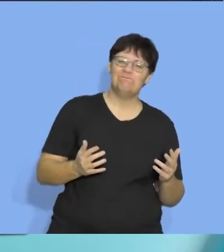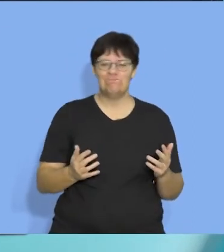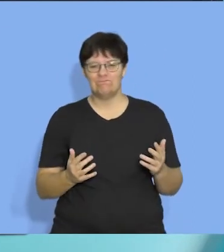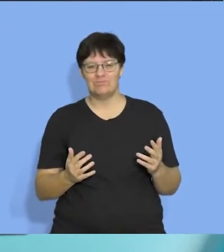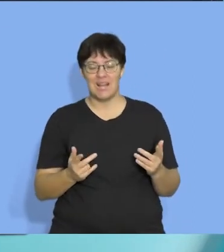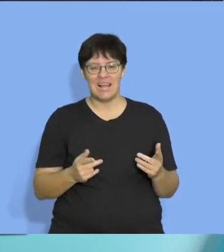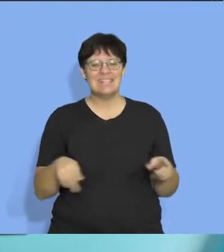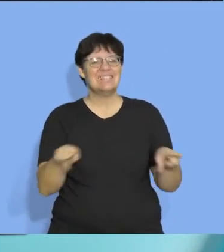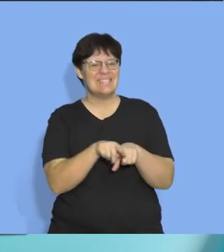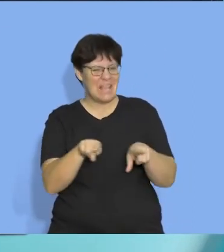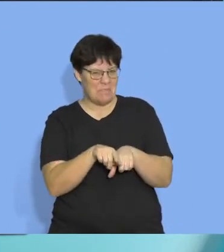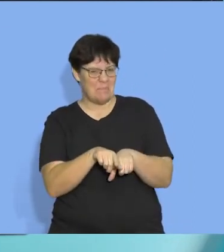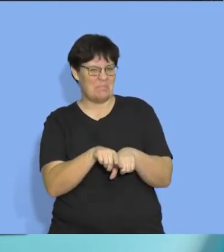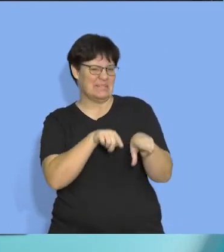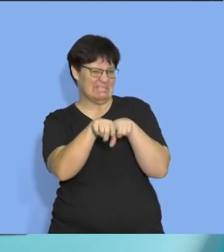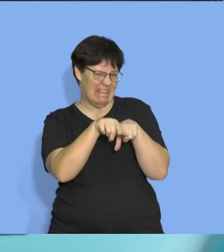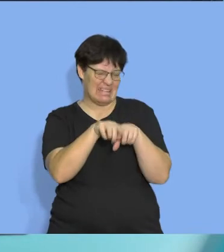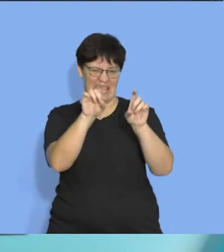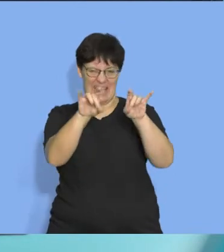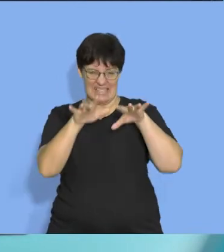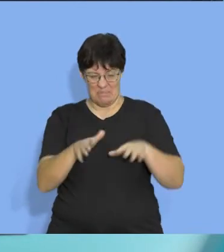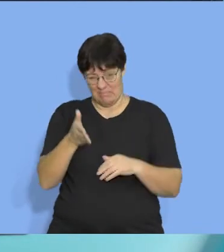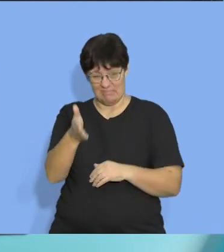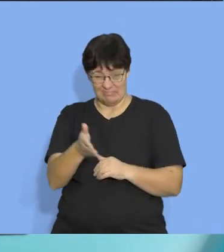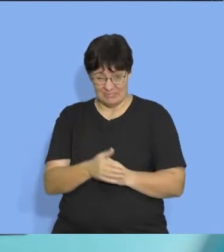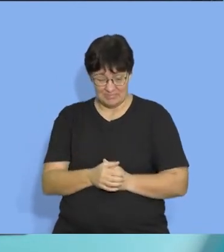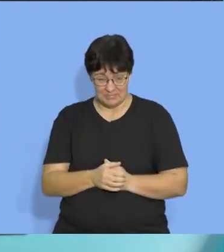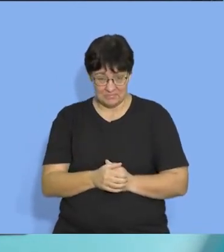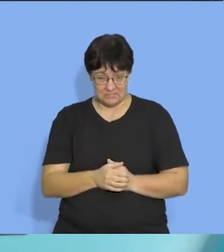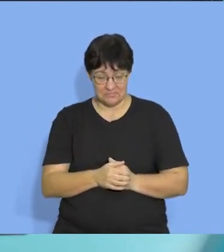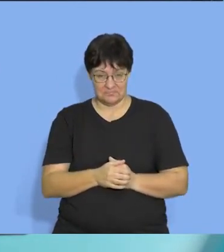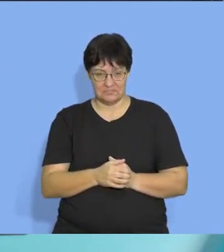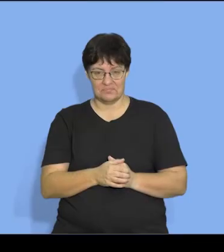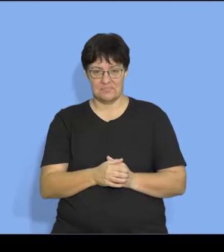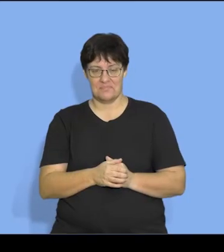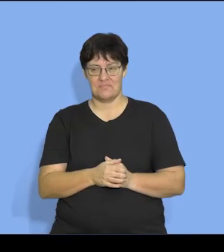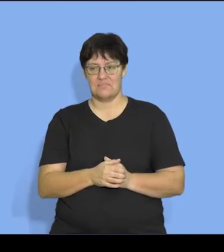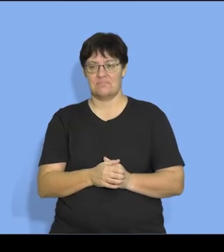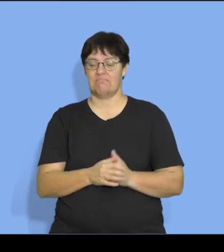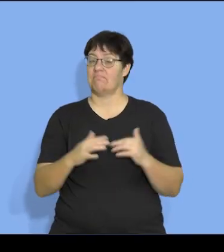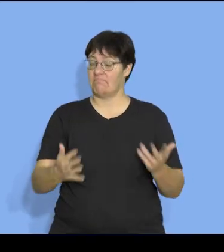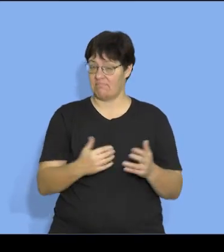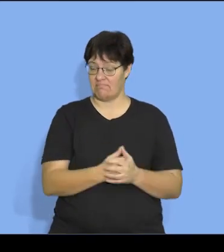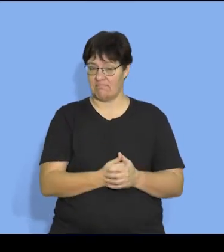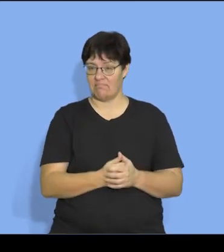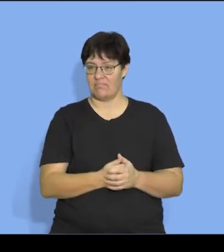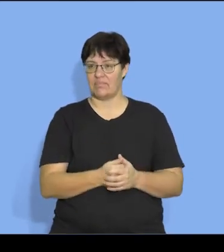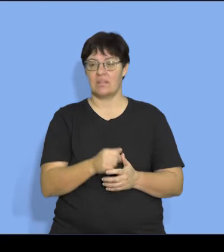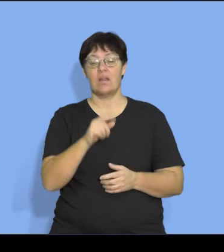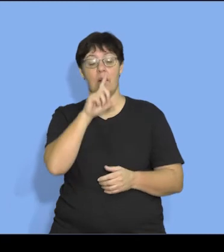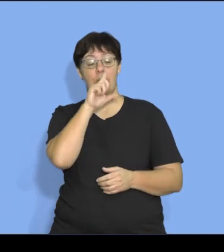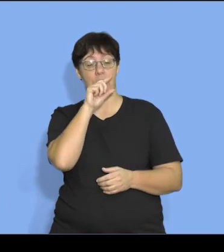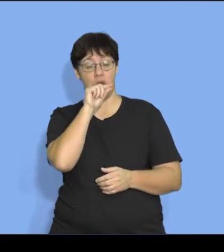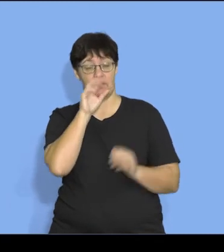sort of calculations you're going to get in tests and exams, okay? So, a bird